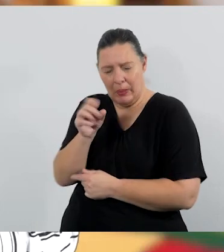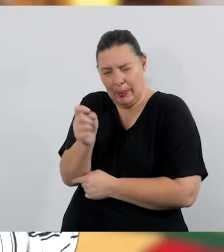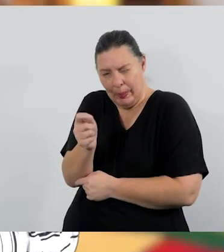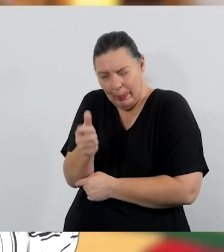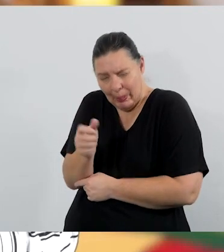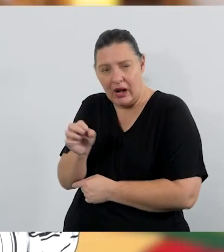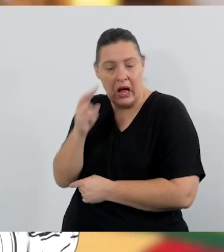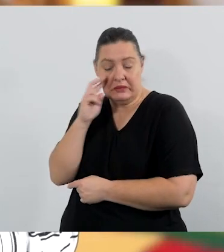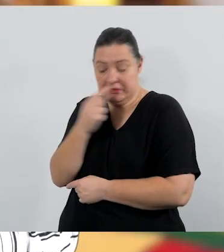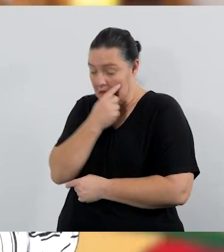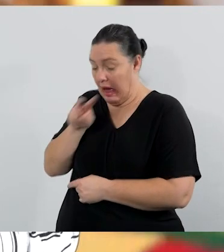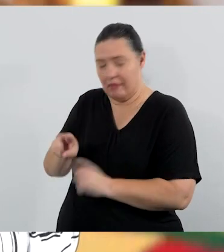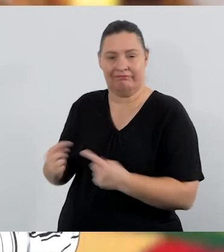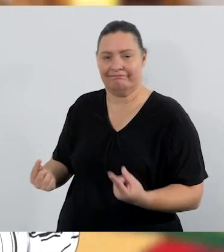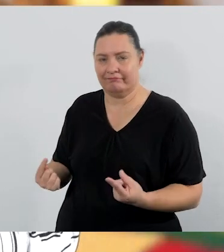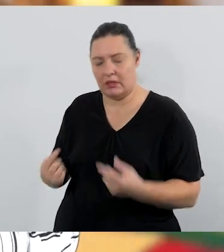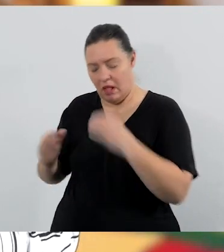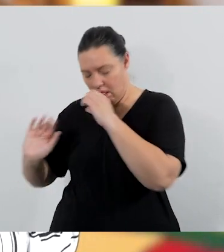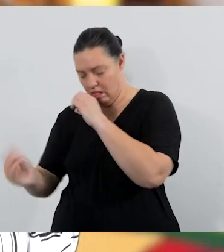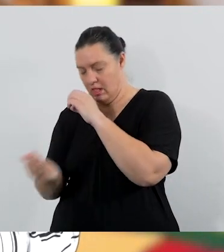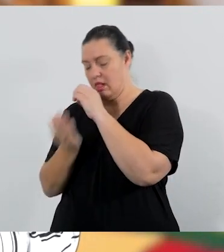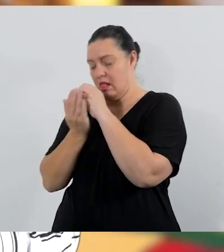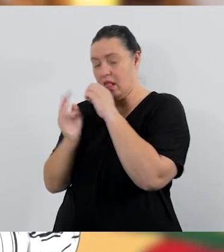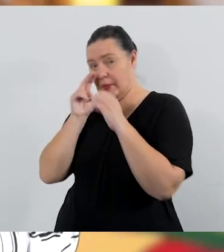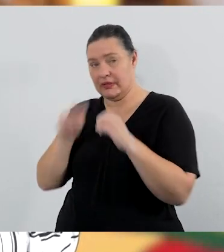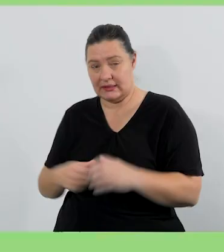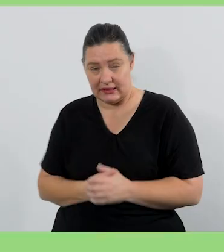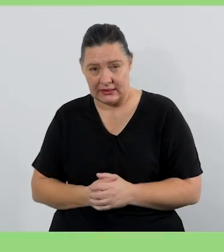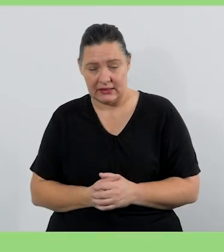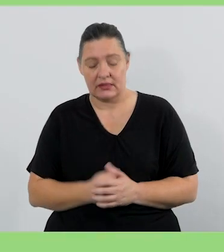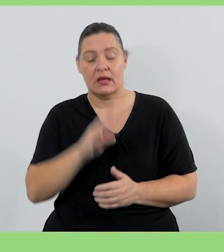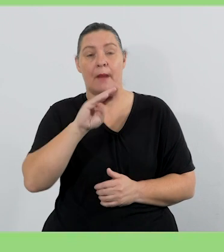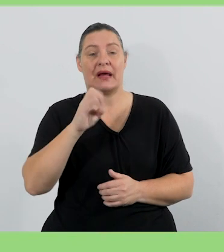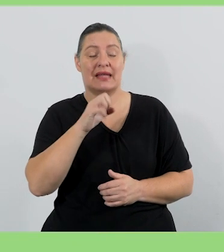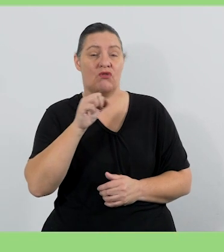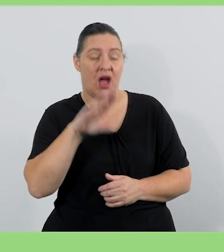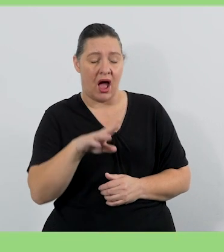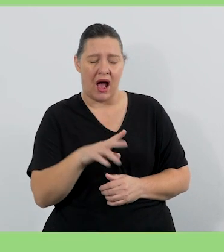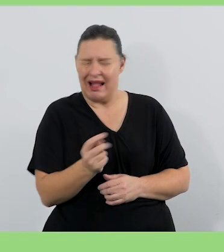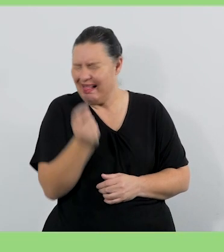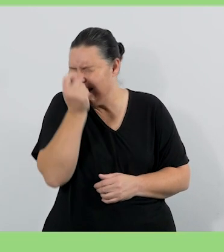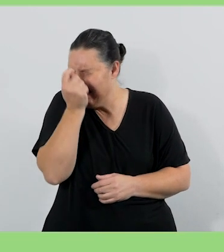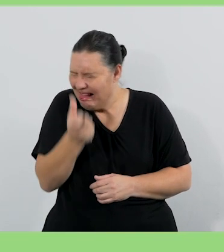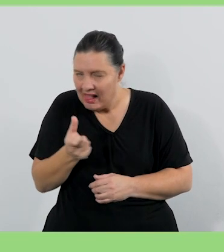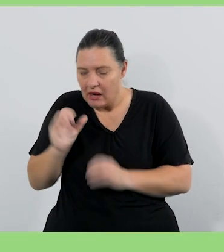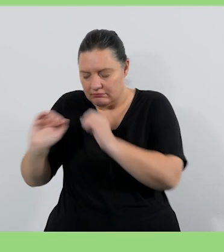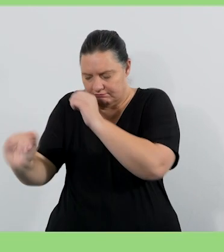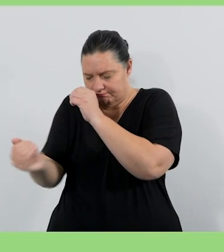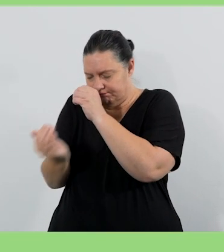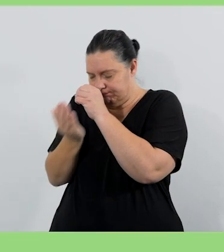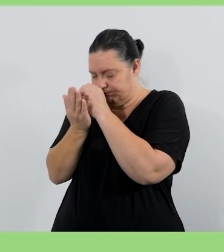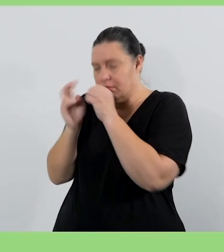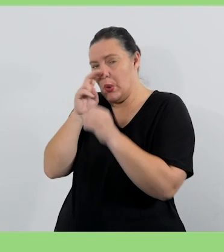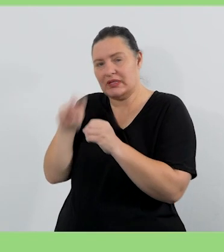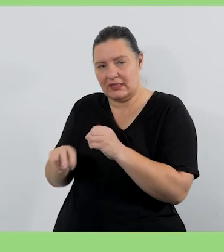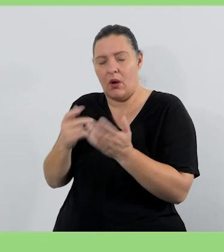also have decomposers that we cannot see with our naked eyes. So bacteria are very small decomposers,